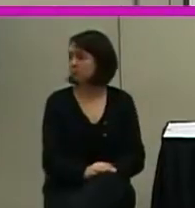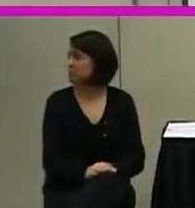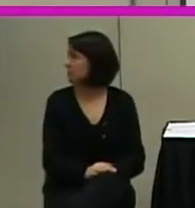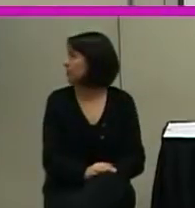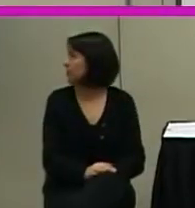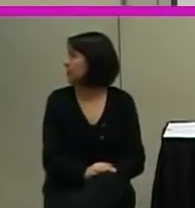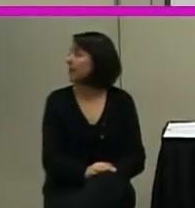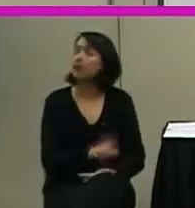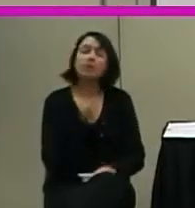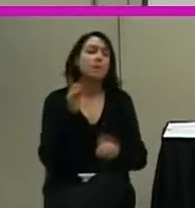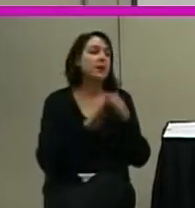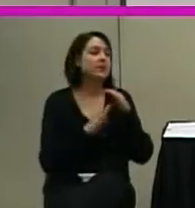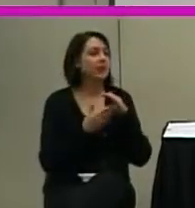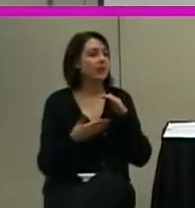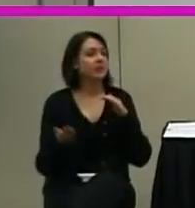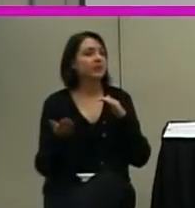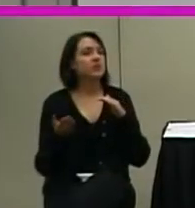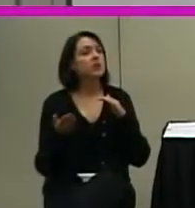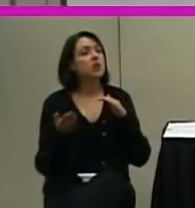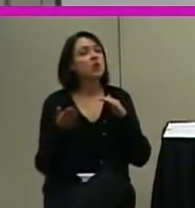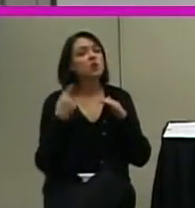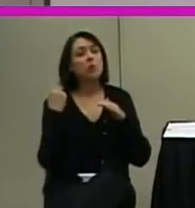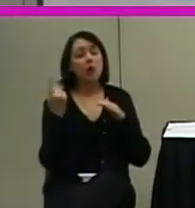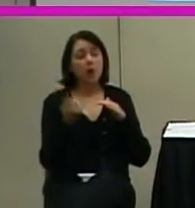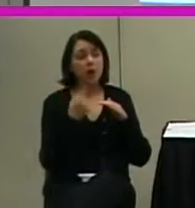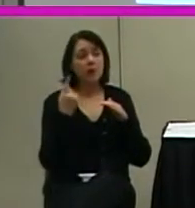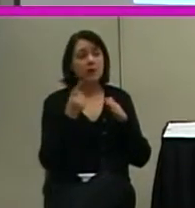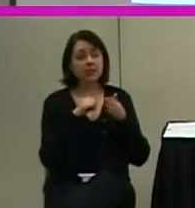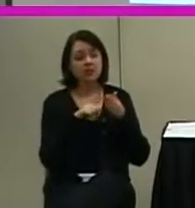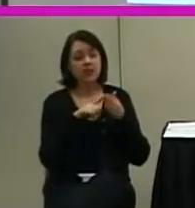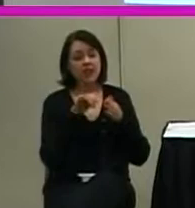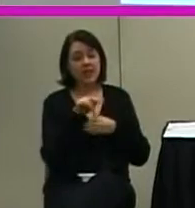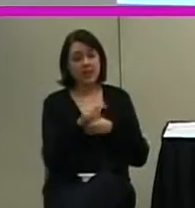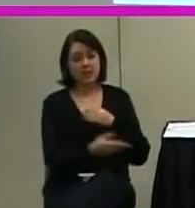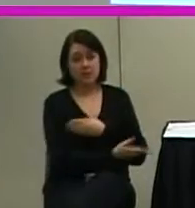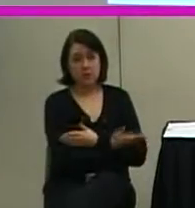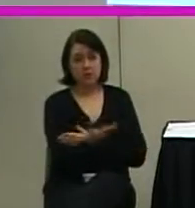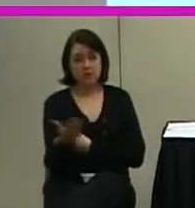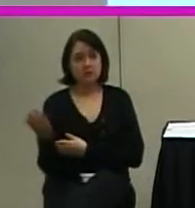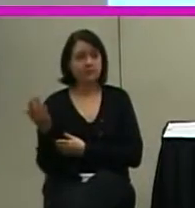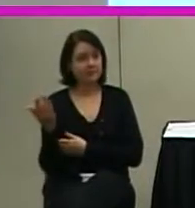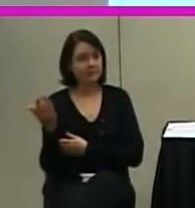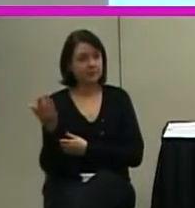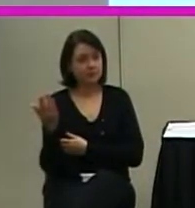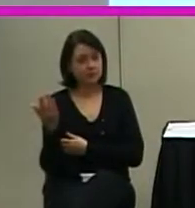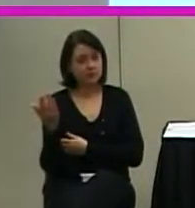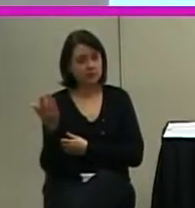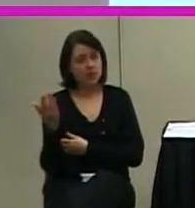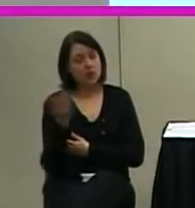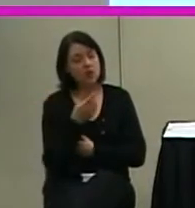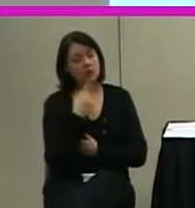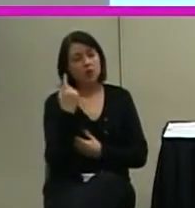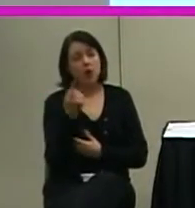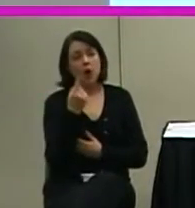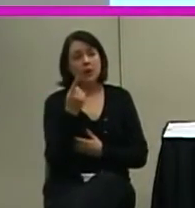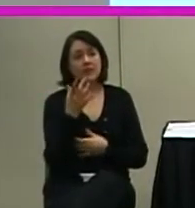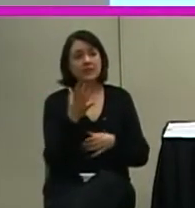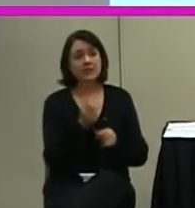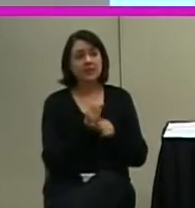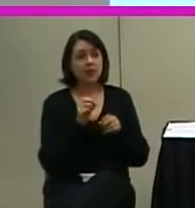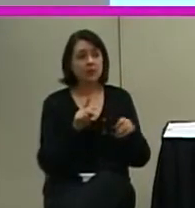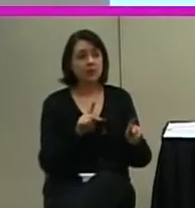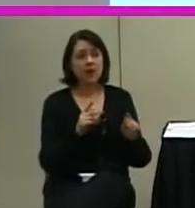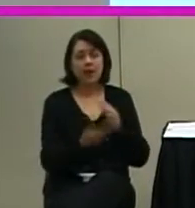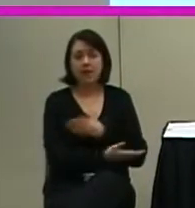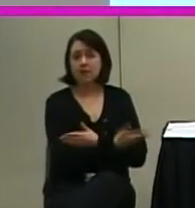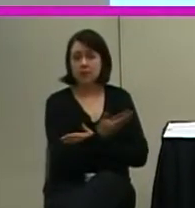Here are some of the basic things. You always check in the morning. So you always get an opportunity